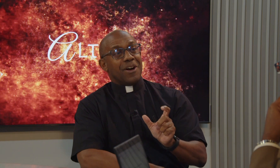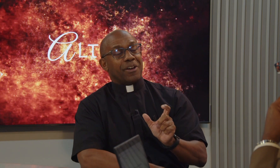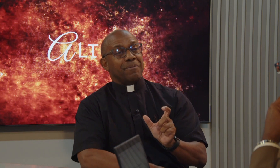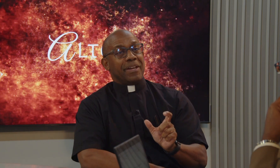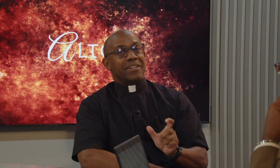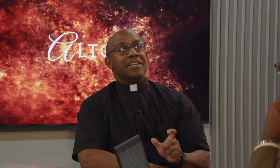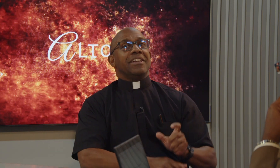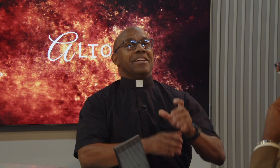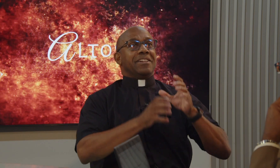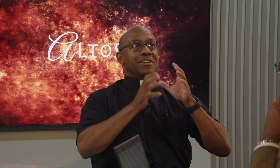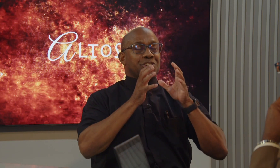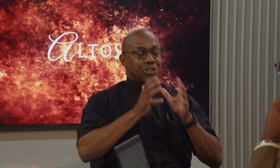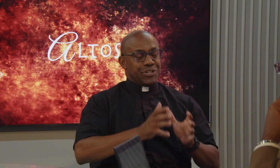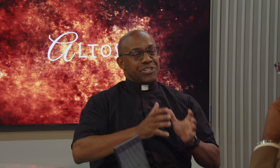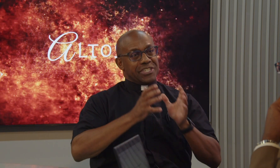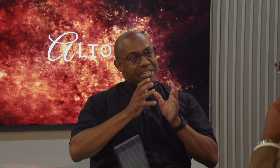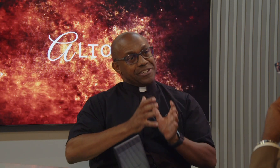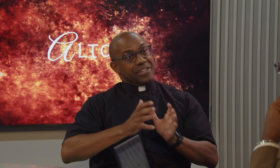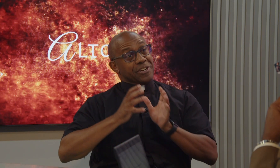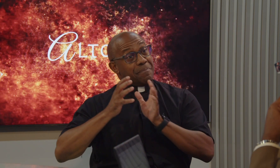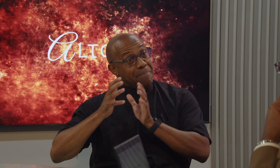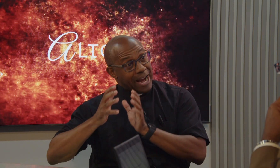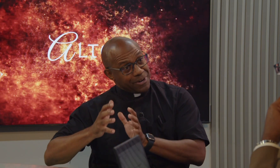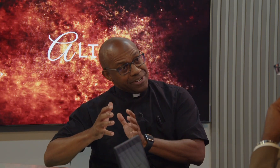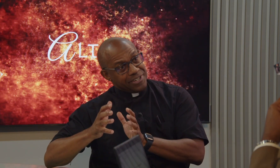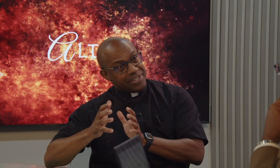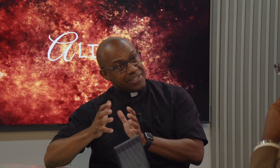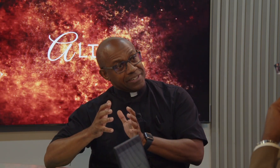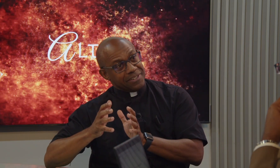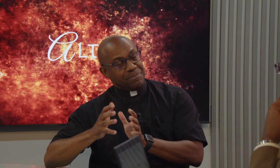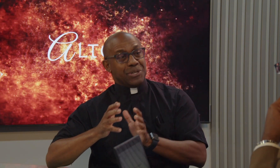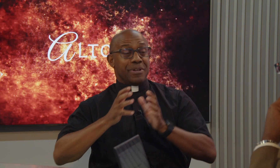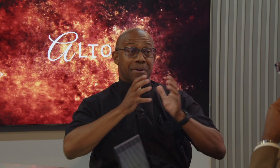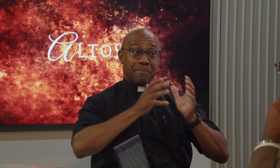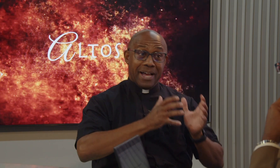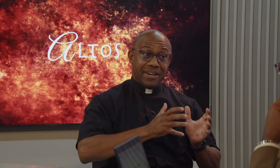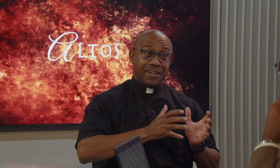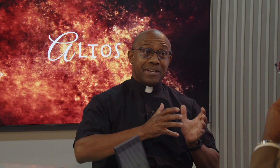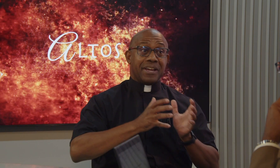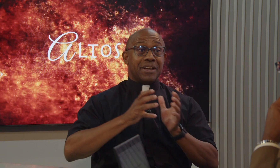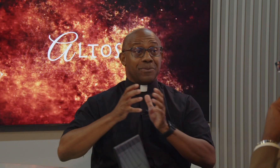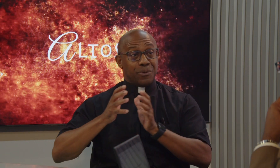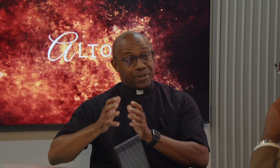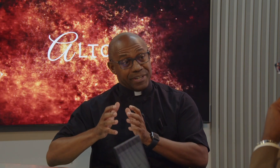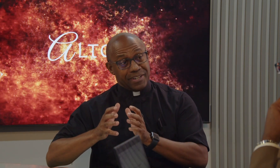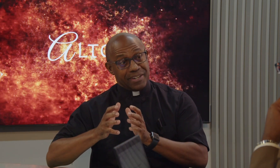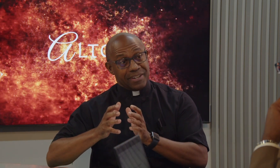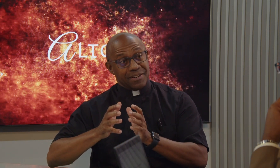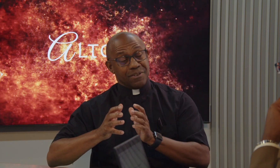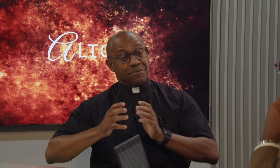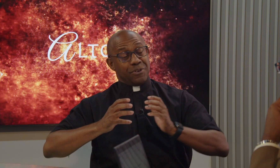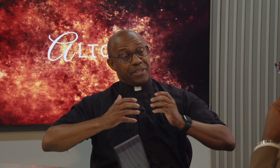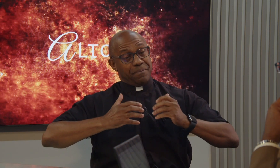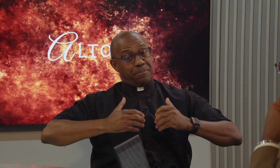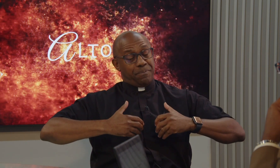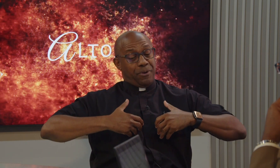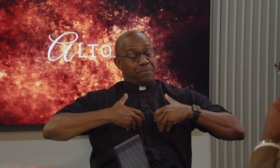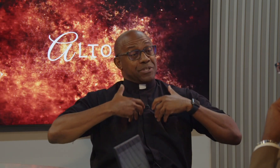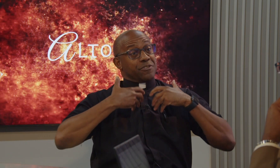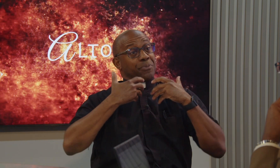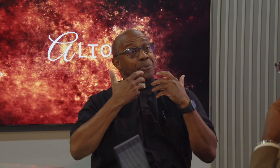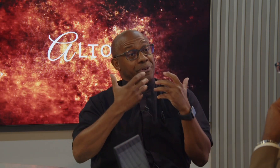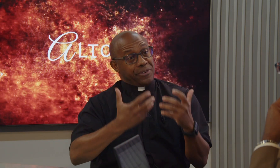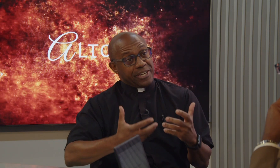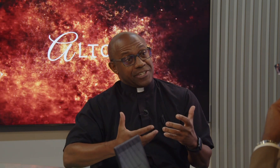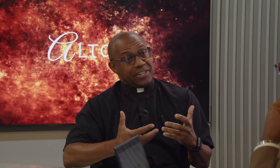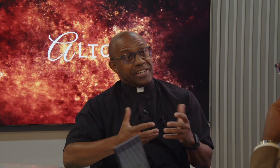in the document the church's teachings on marriage between a man and a woman for the purpose